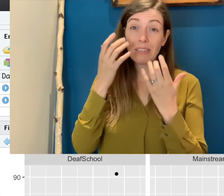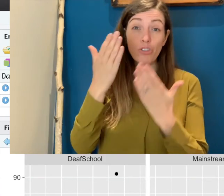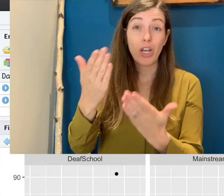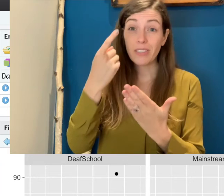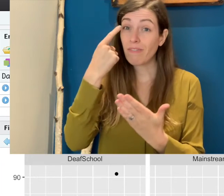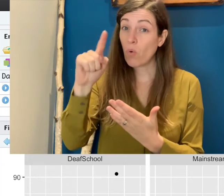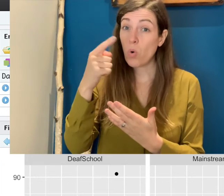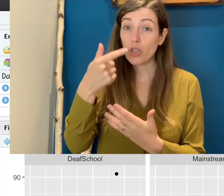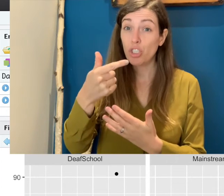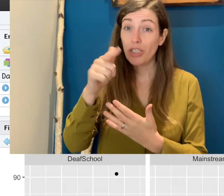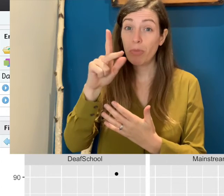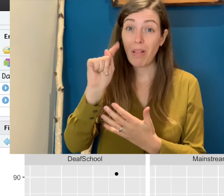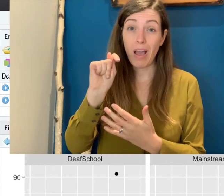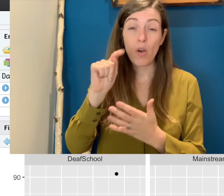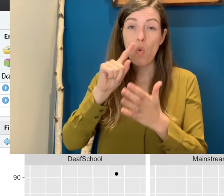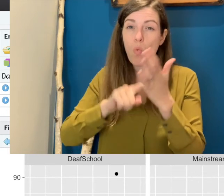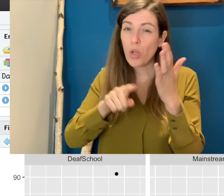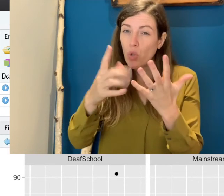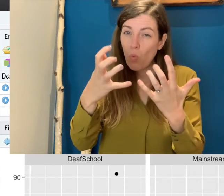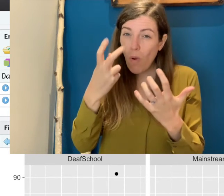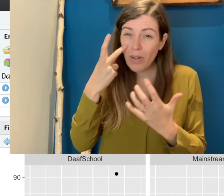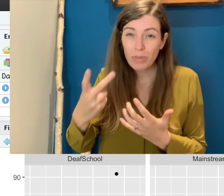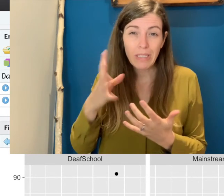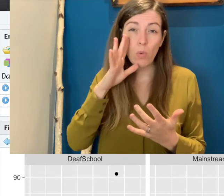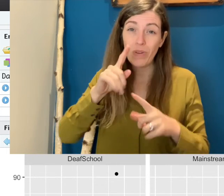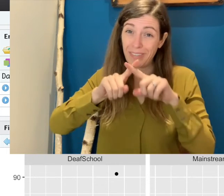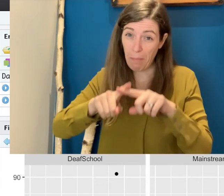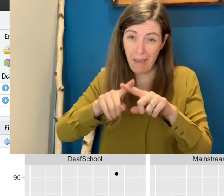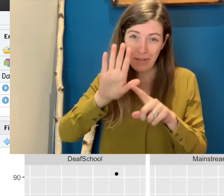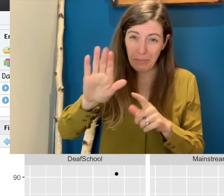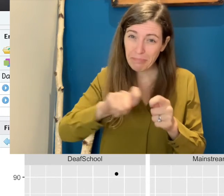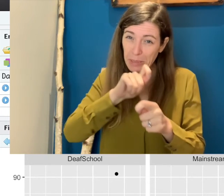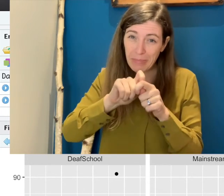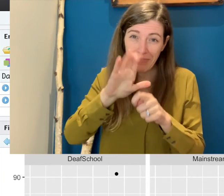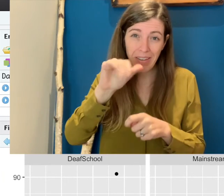of plots.